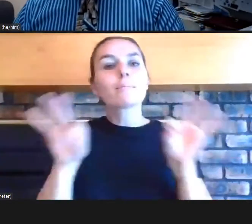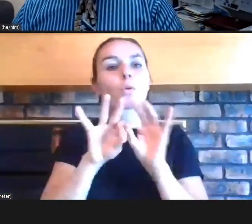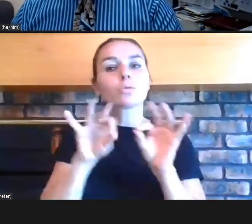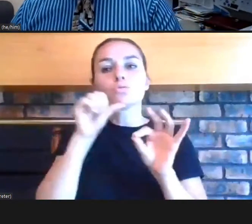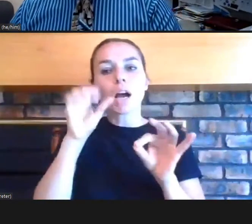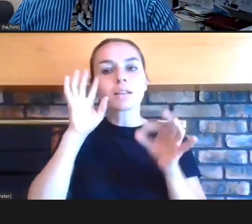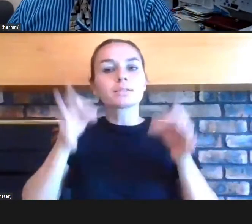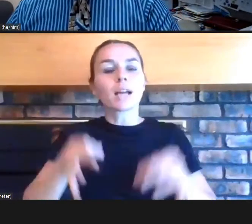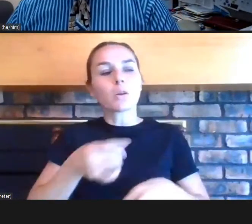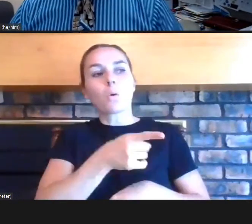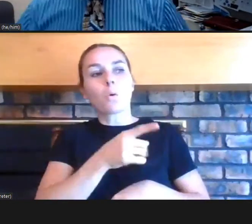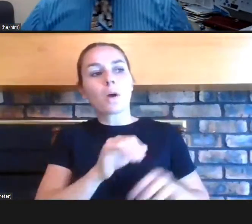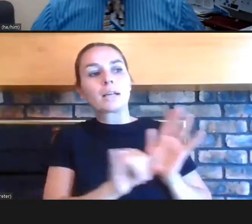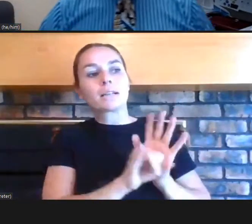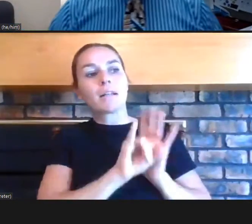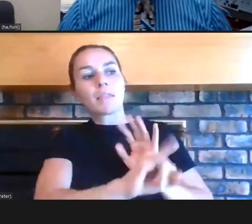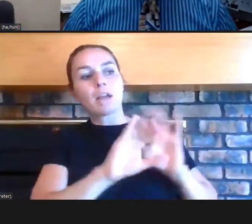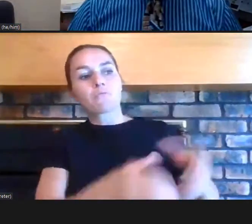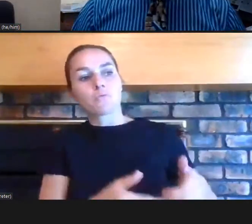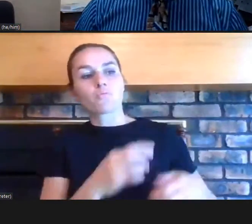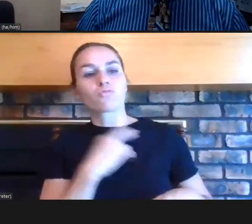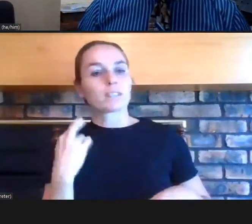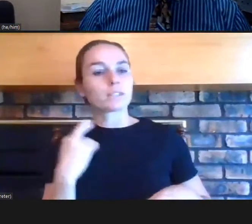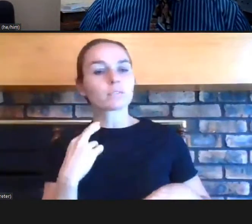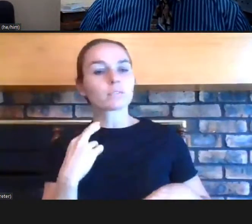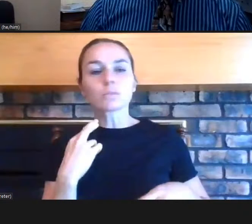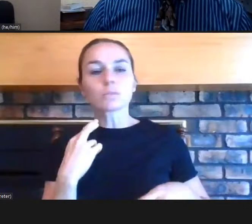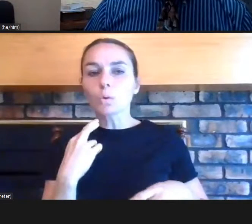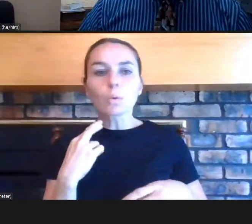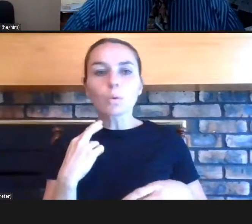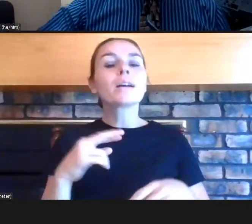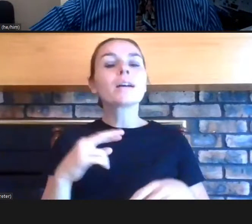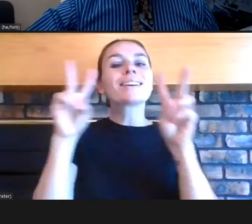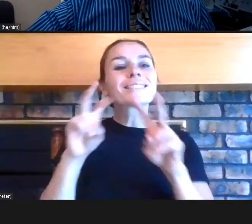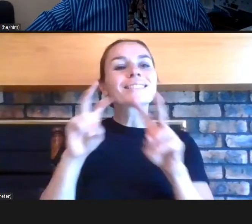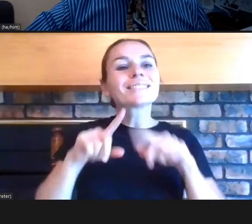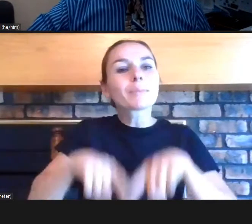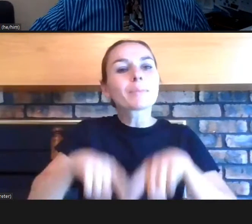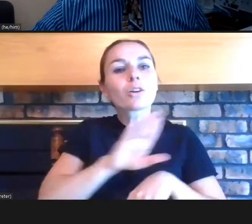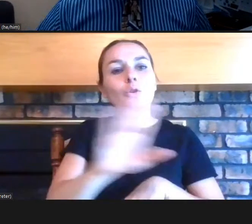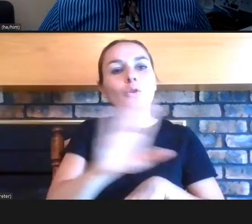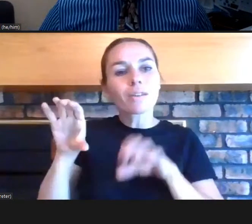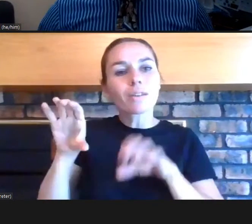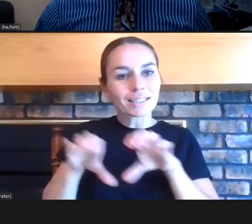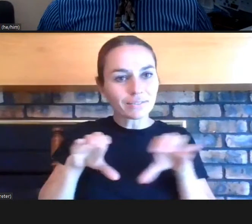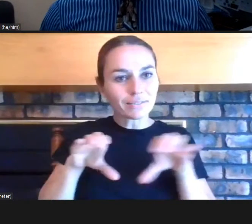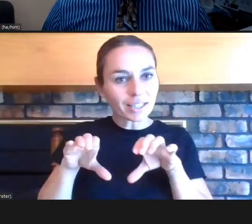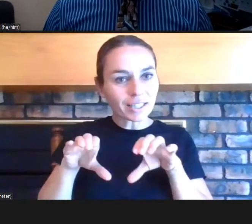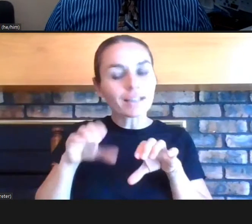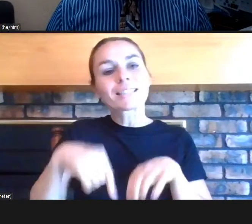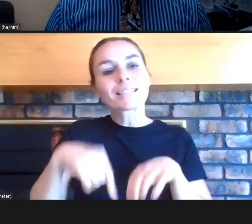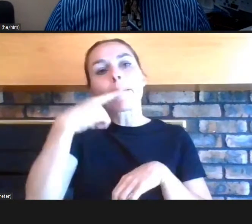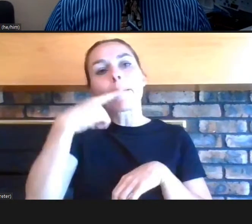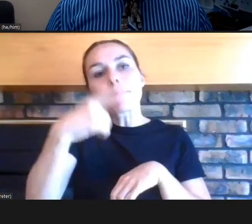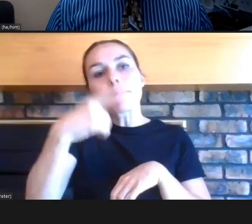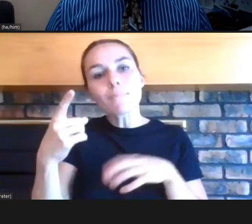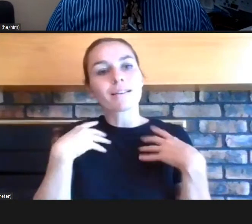assesses risk based on activity. This is a public health issue, not just a men who have sex with men